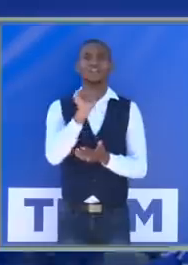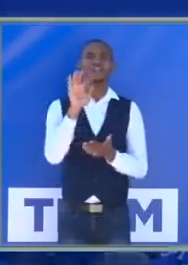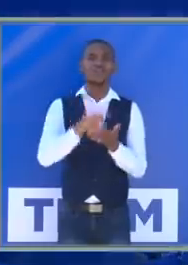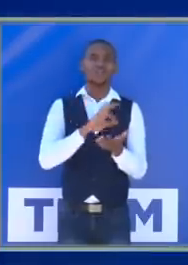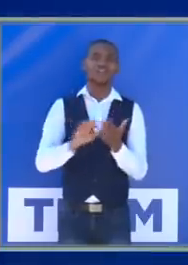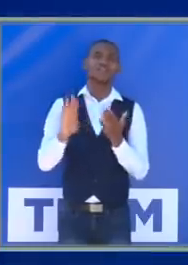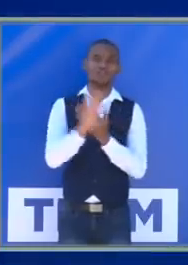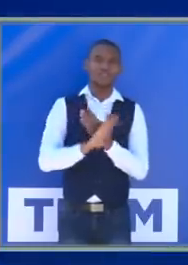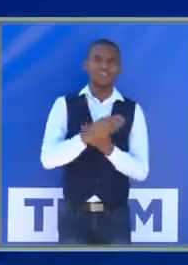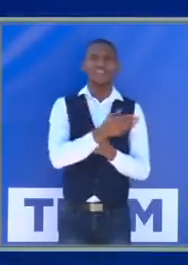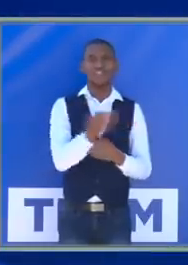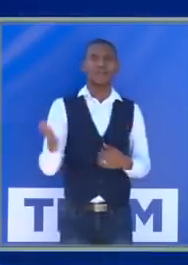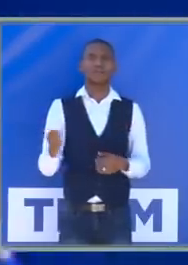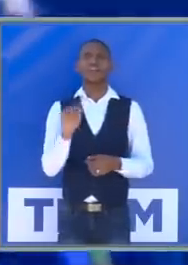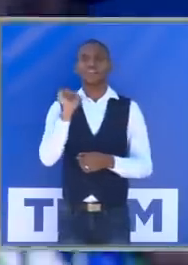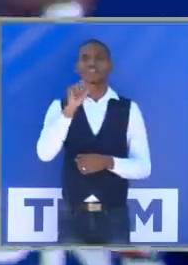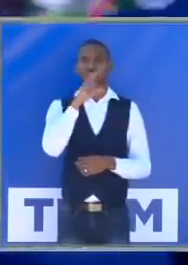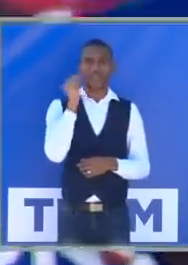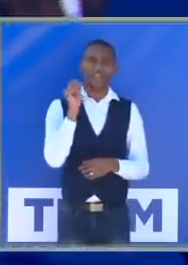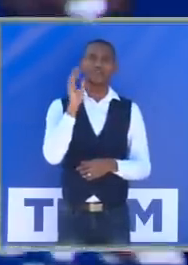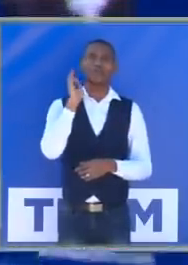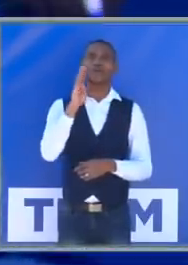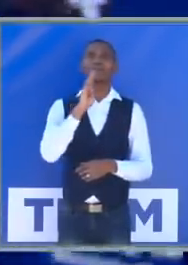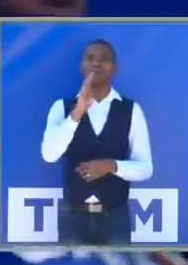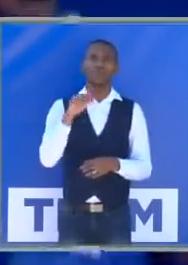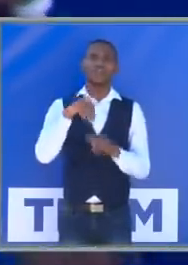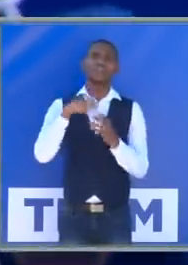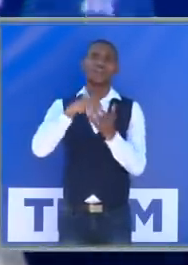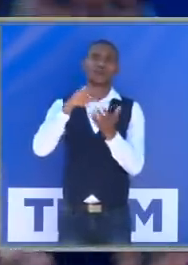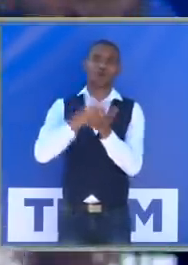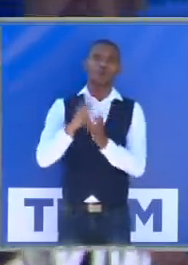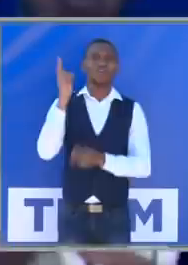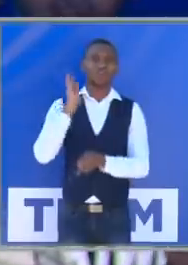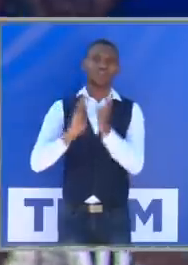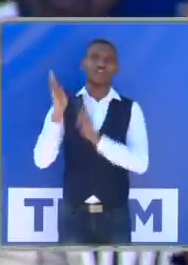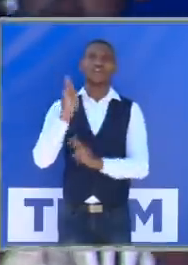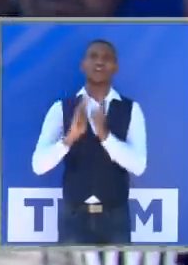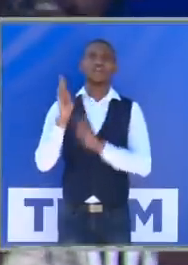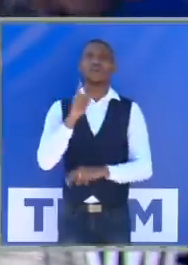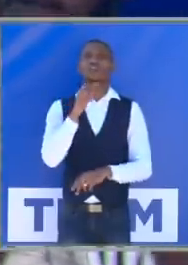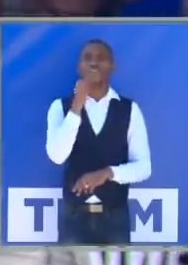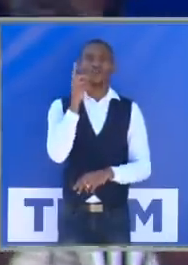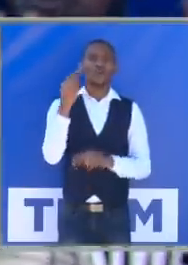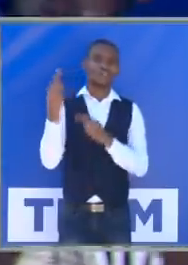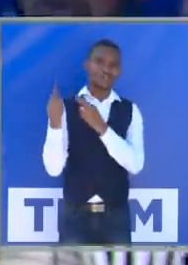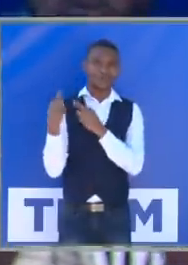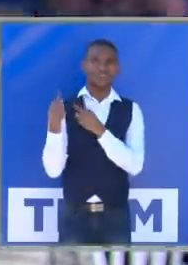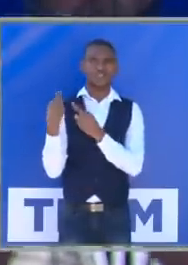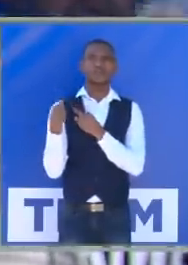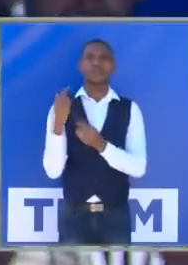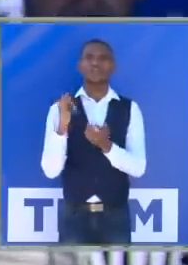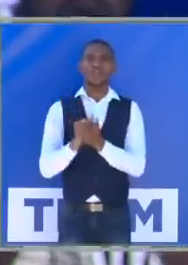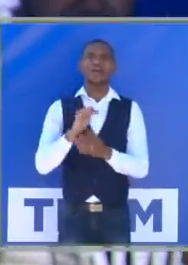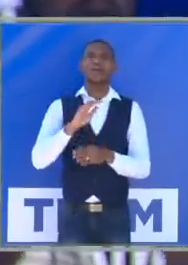he protected them. His name will be in the record of history saying you were responsible when our people were